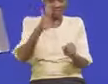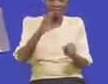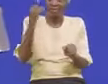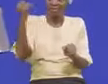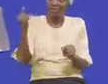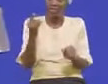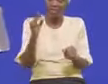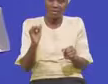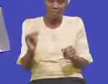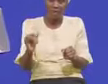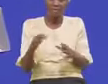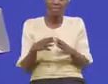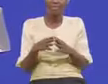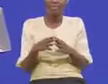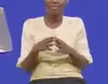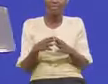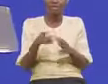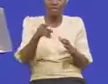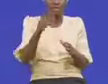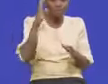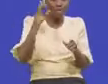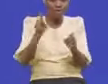Eye ne kpɔ ɖeɖe tso mavɔmavɔa,